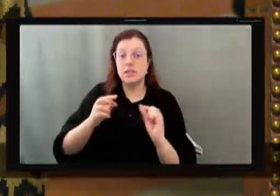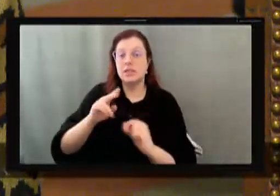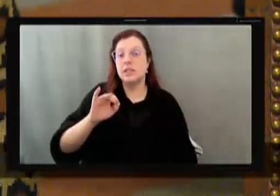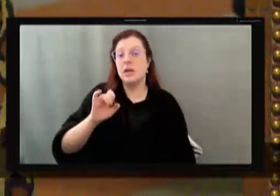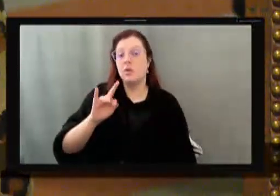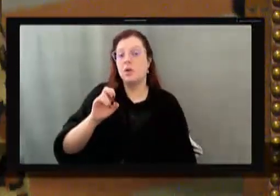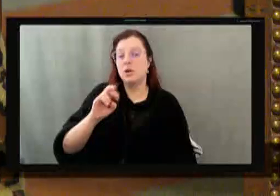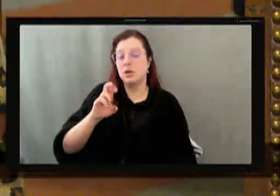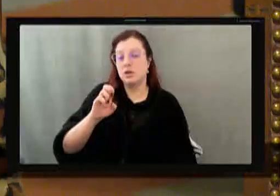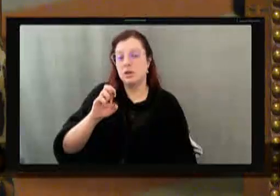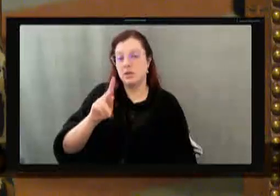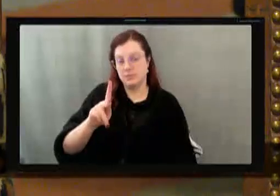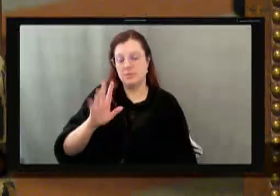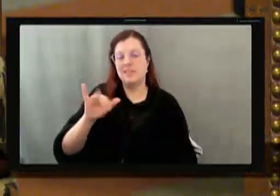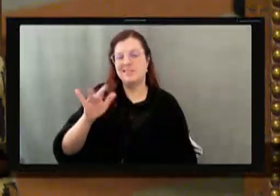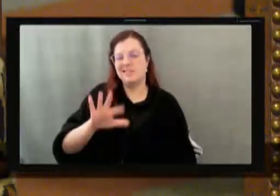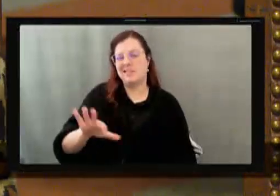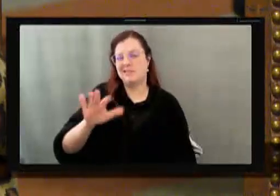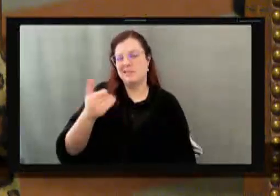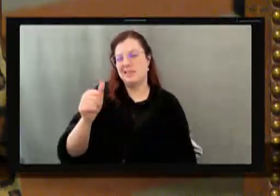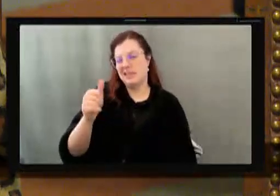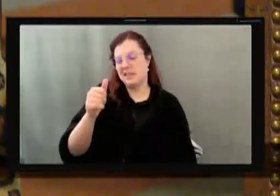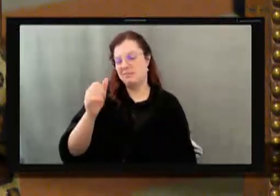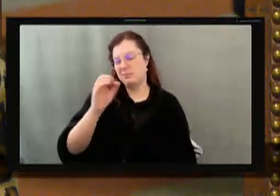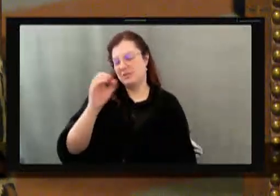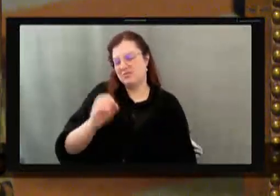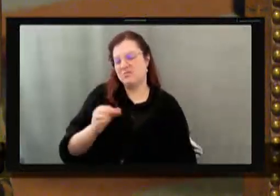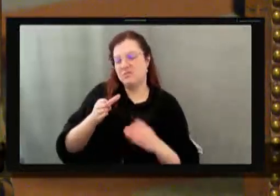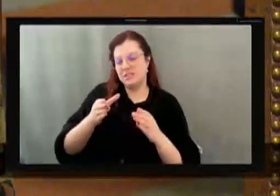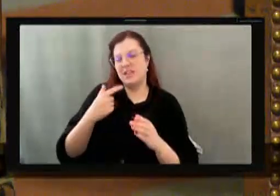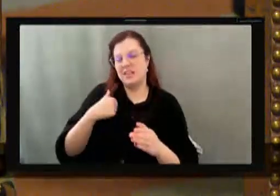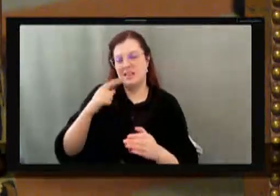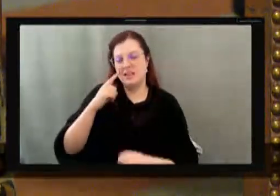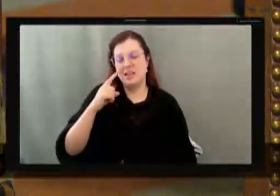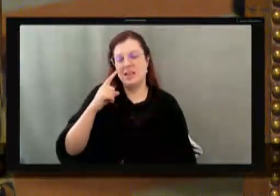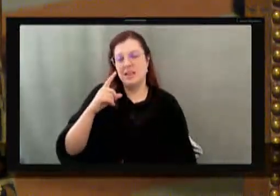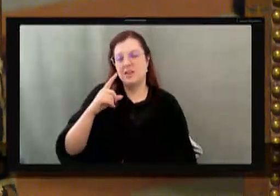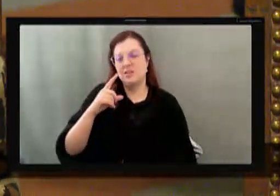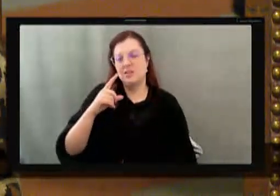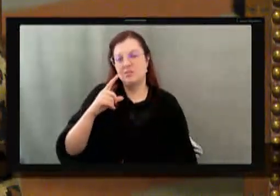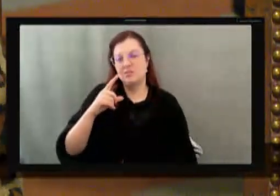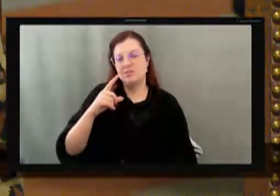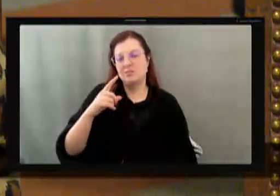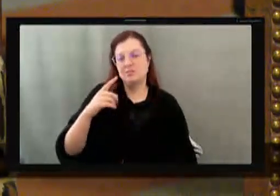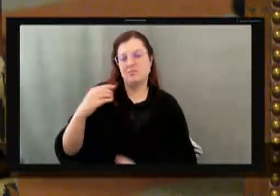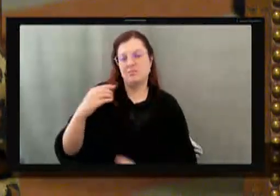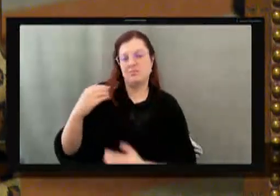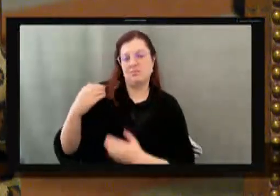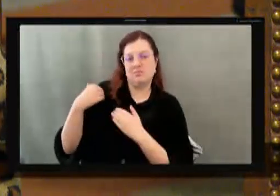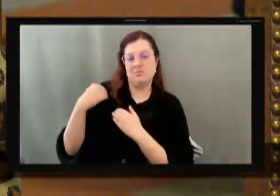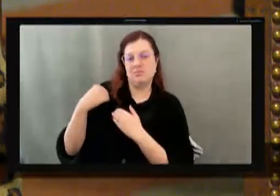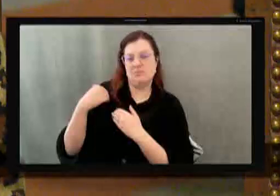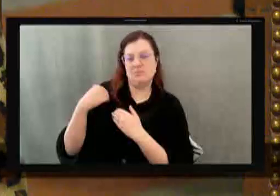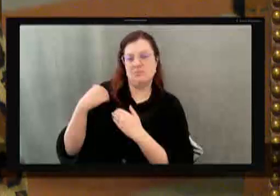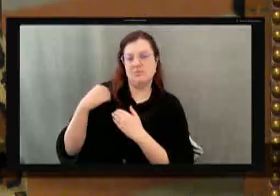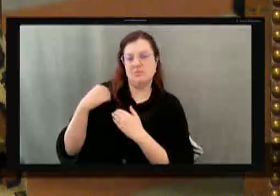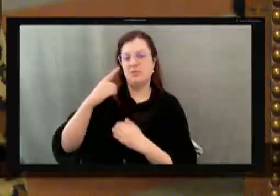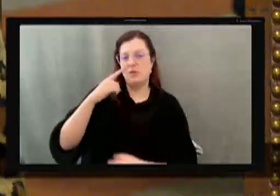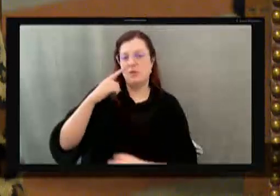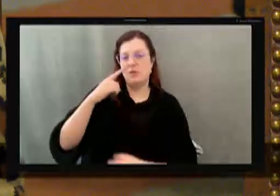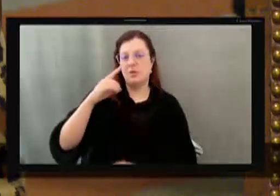is about 10% of our streets, are responsible for, I think, about 90% of our serious and fatal crashes. And about half of those streets